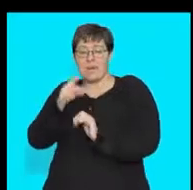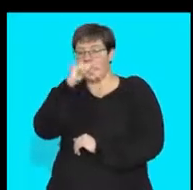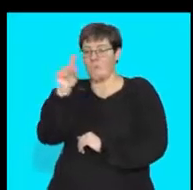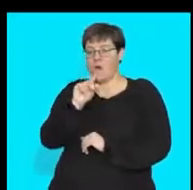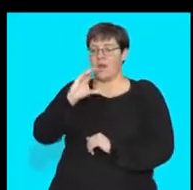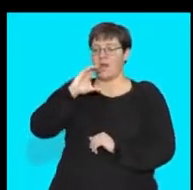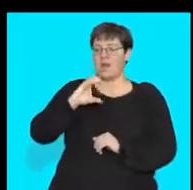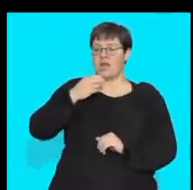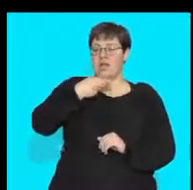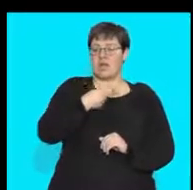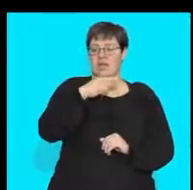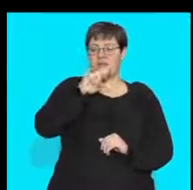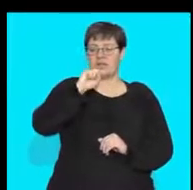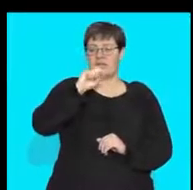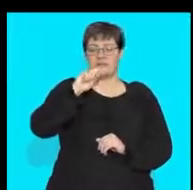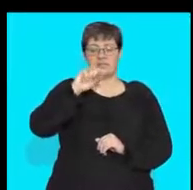receptors we call crista.